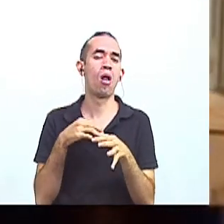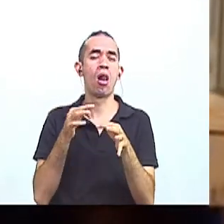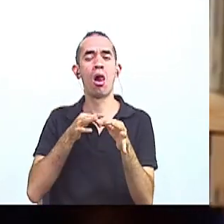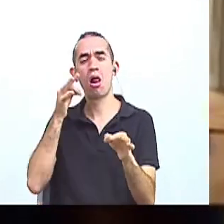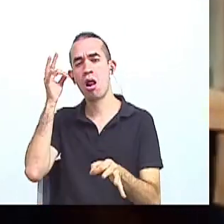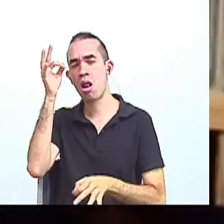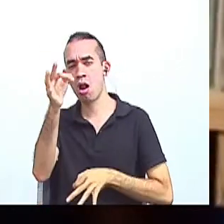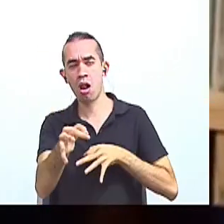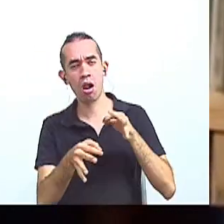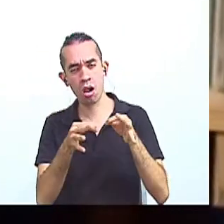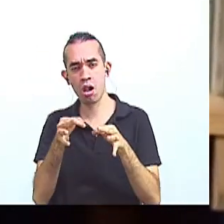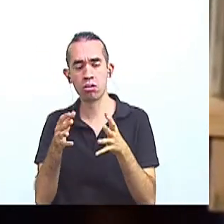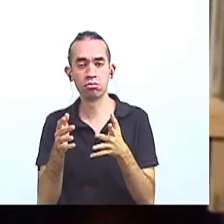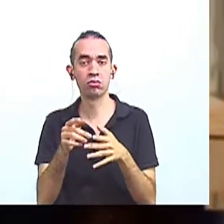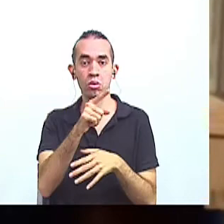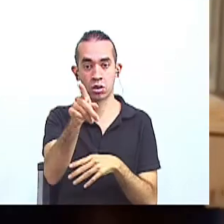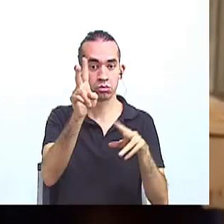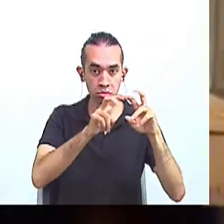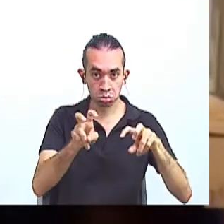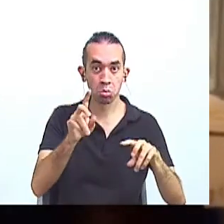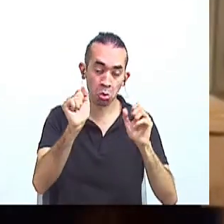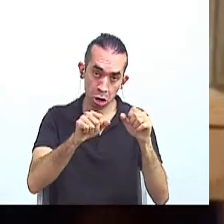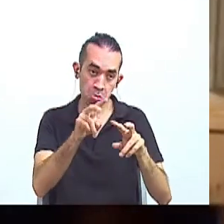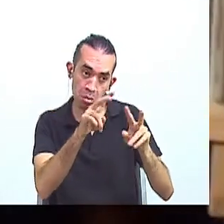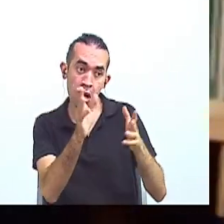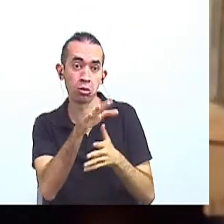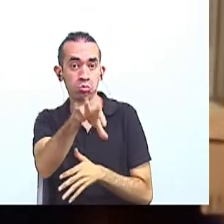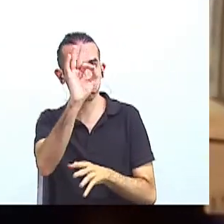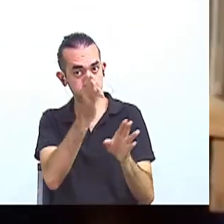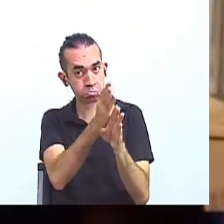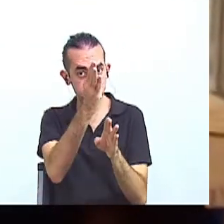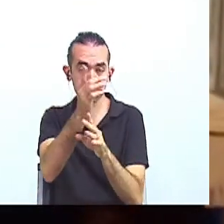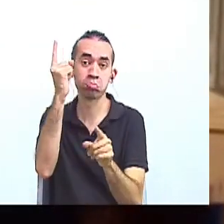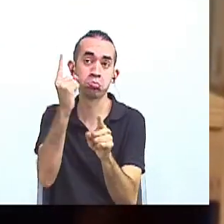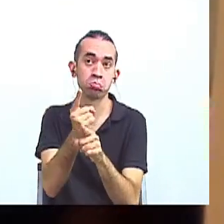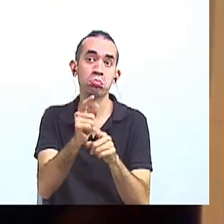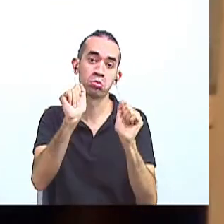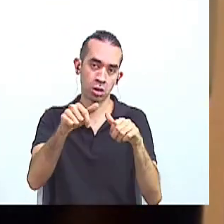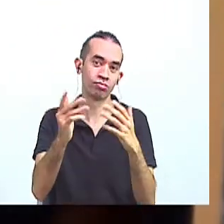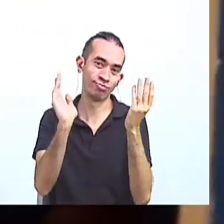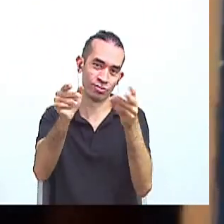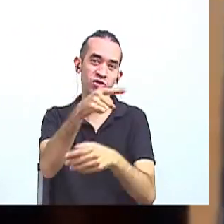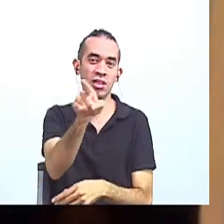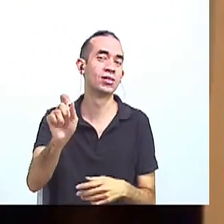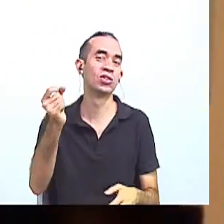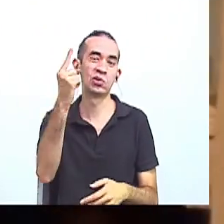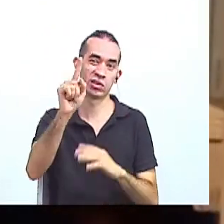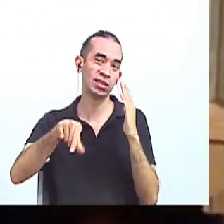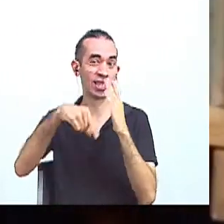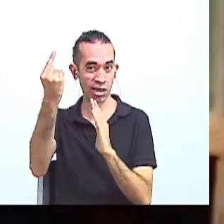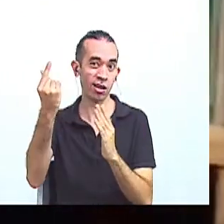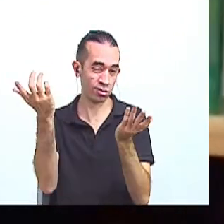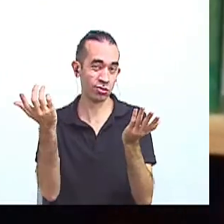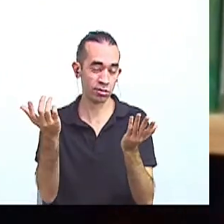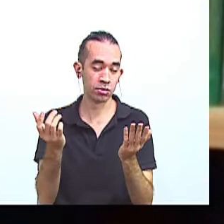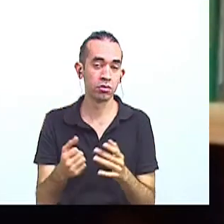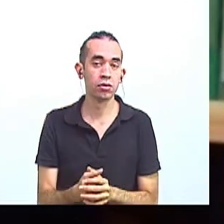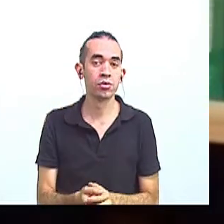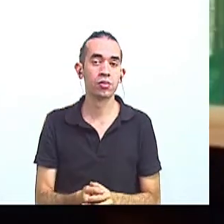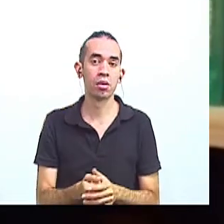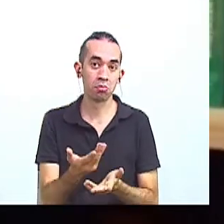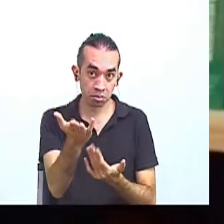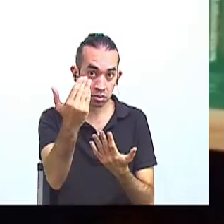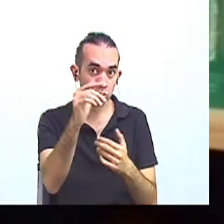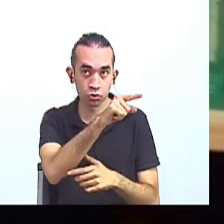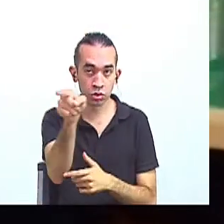STEAM careers and making the right election? We're talking about senior students. We're talking about 11th graders. Let me invite you,